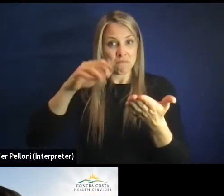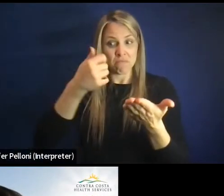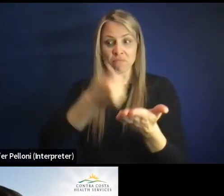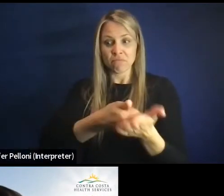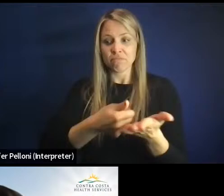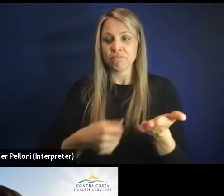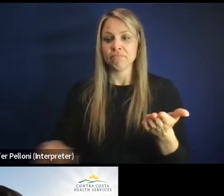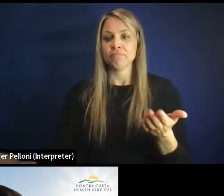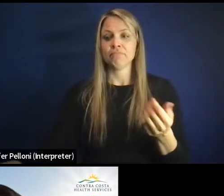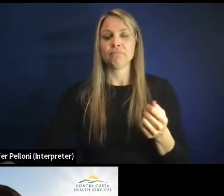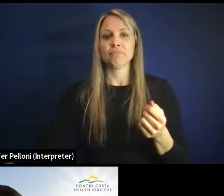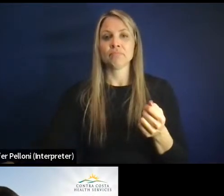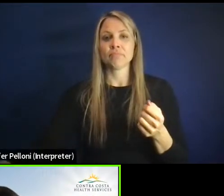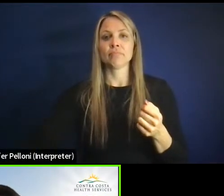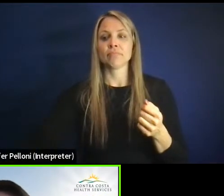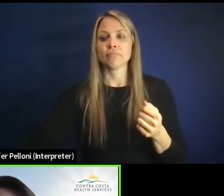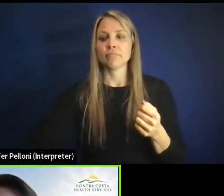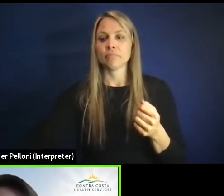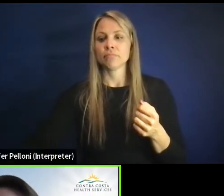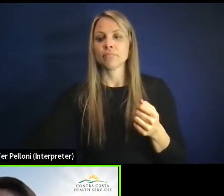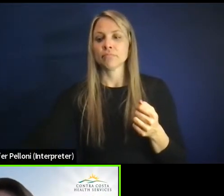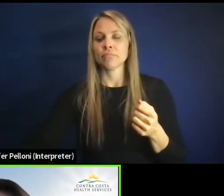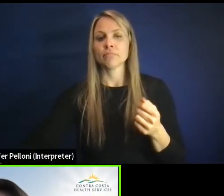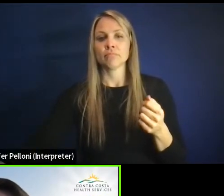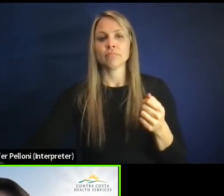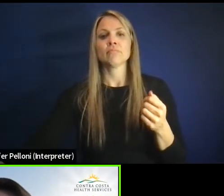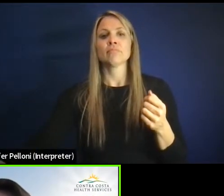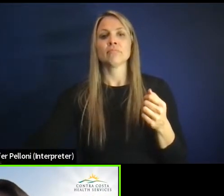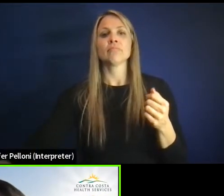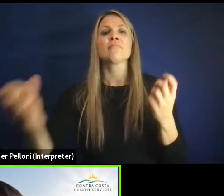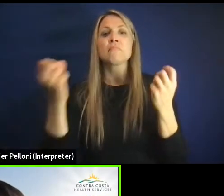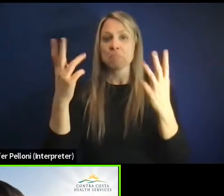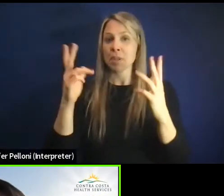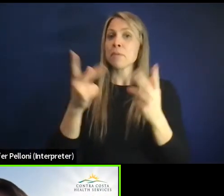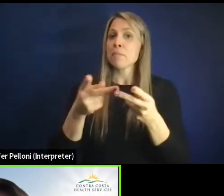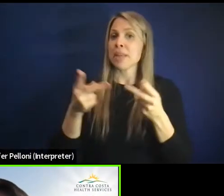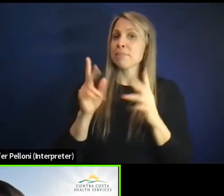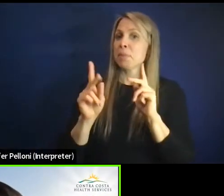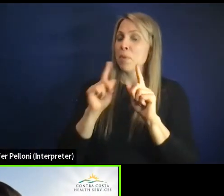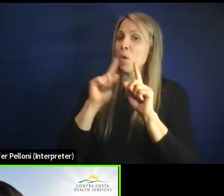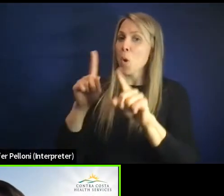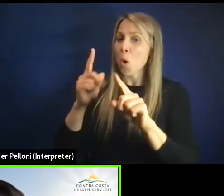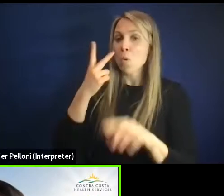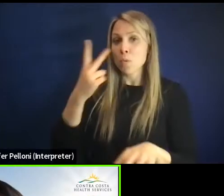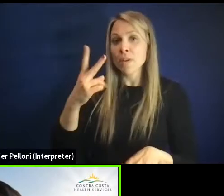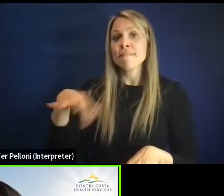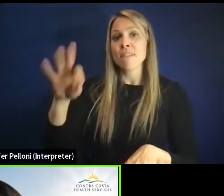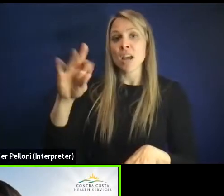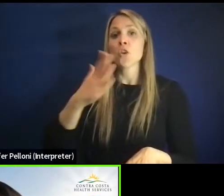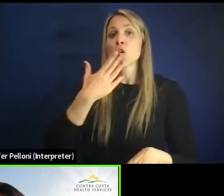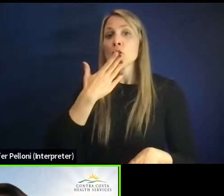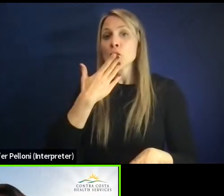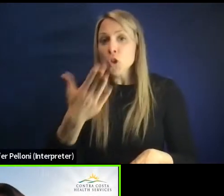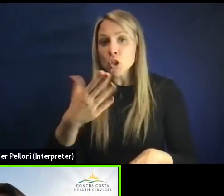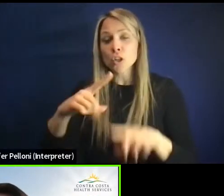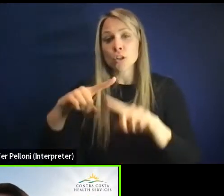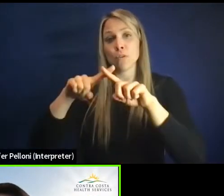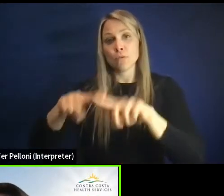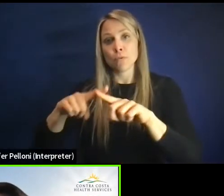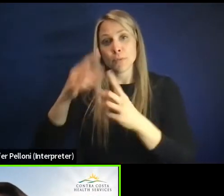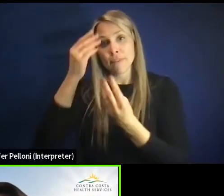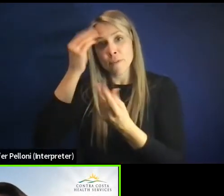themselves. Yeah, there's a lot of places people can go to get really good, reliable